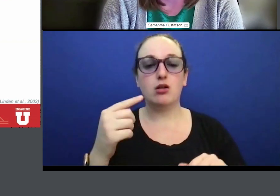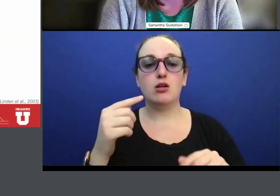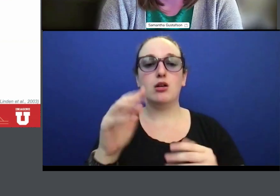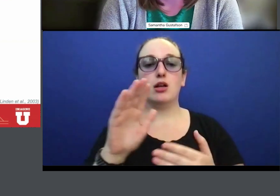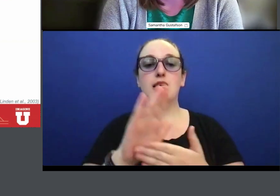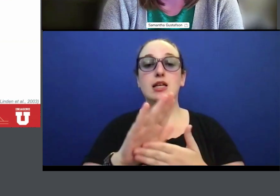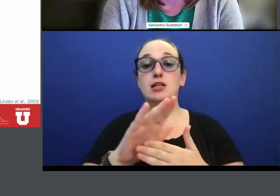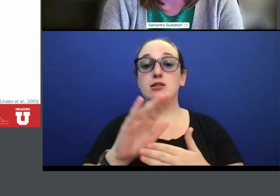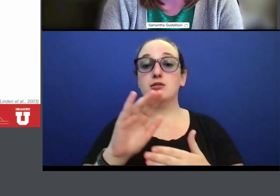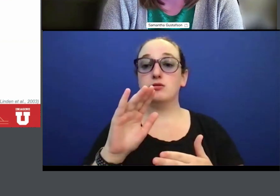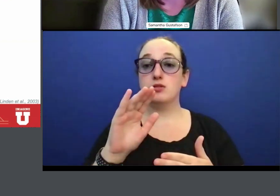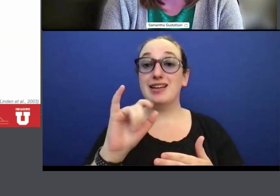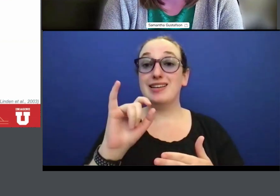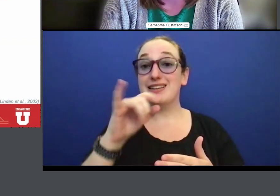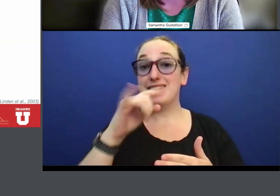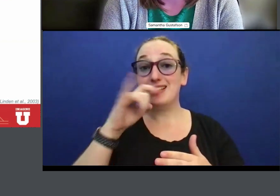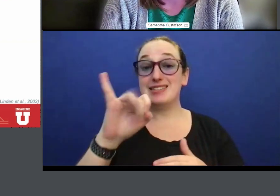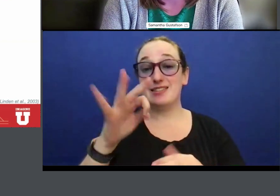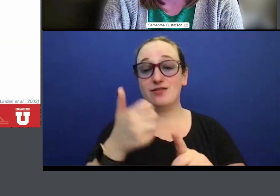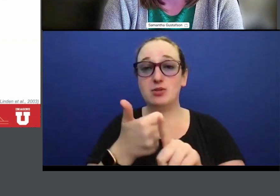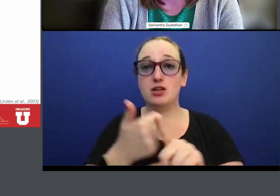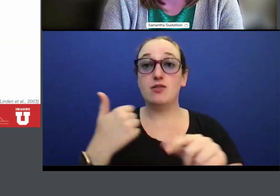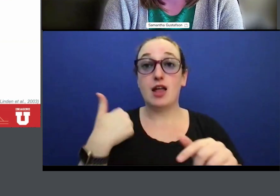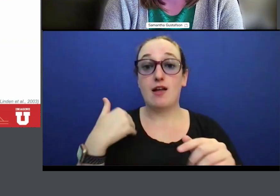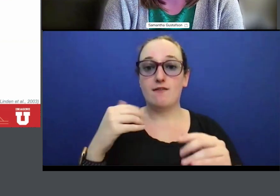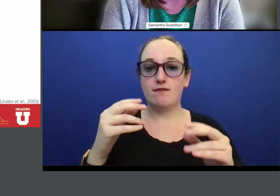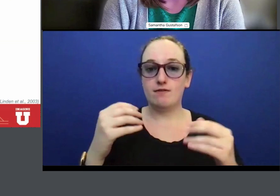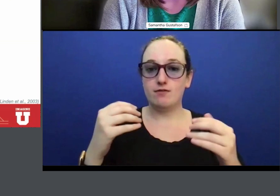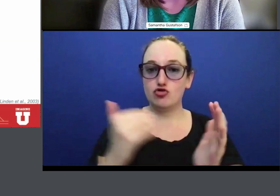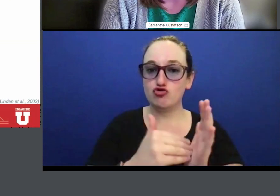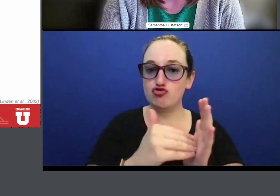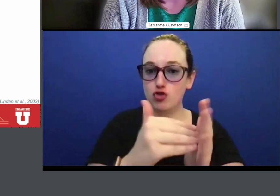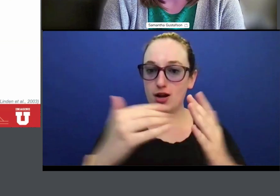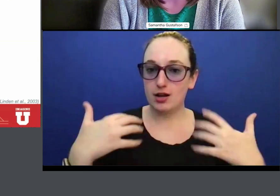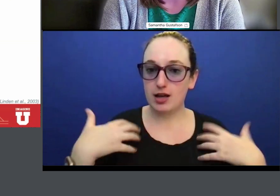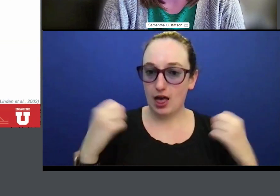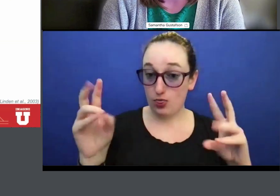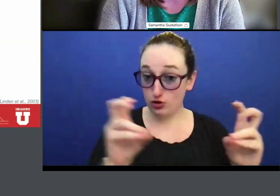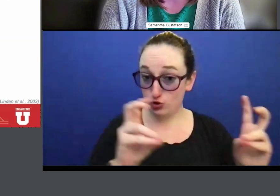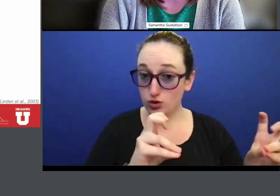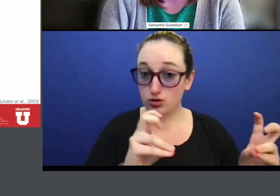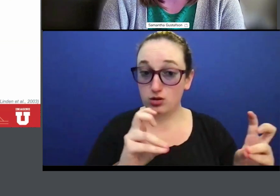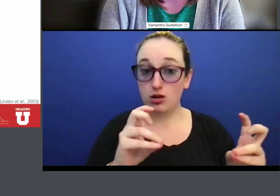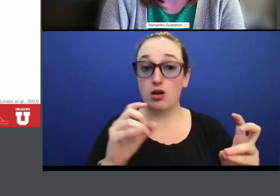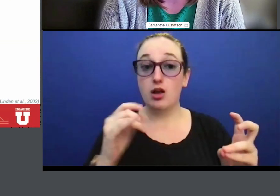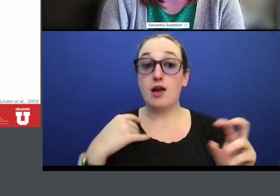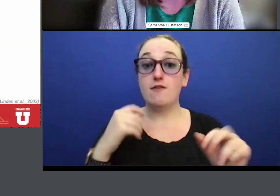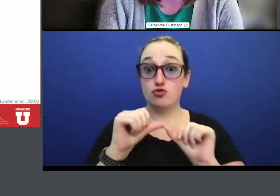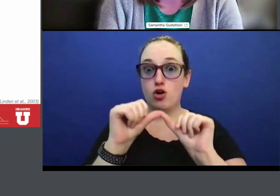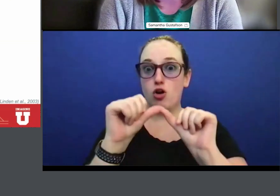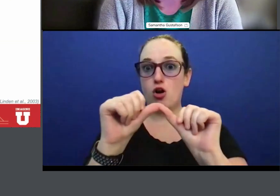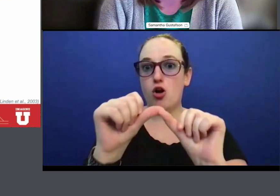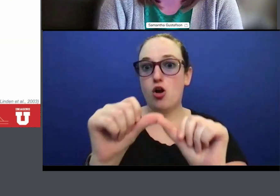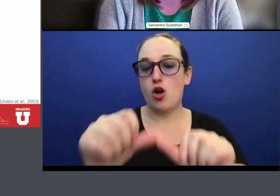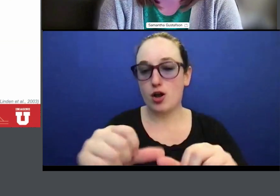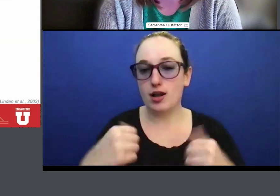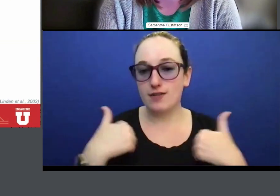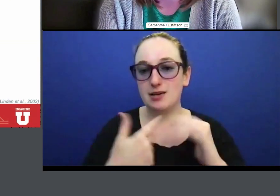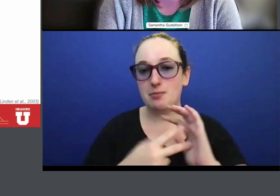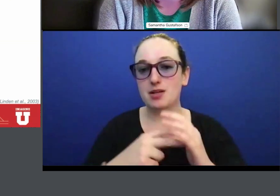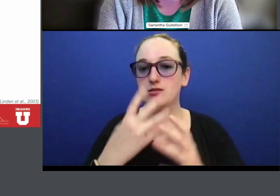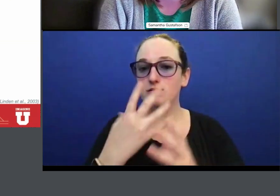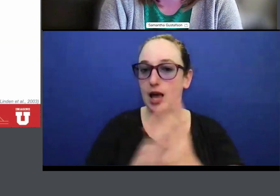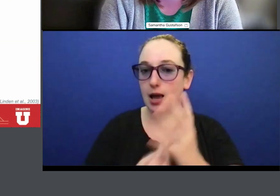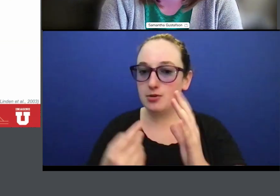children who are battling chronic health conditions have chronic fatigue, and they have more school absences, they